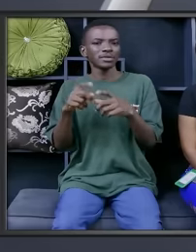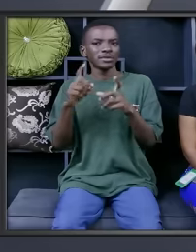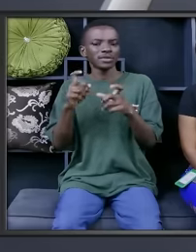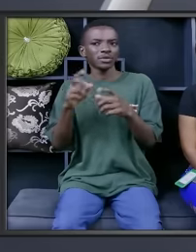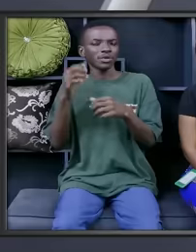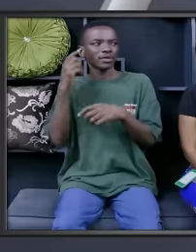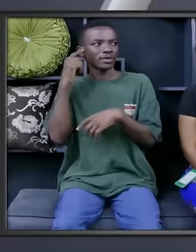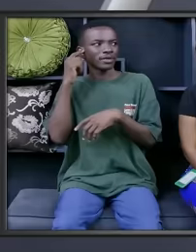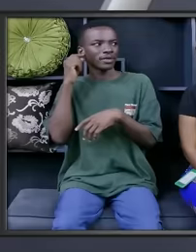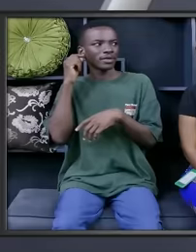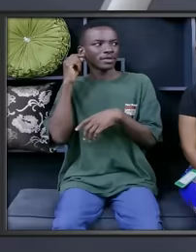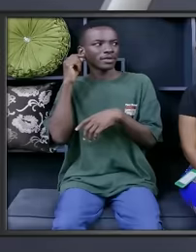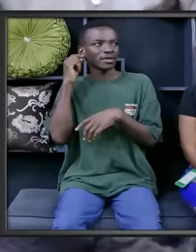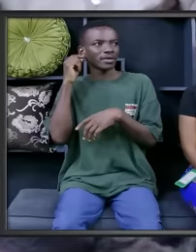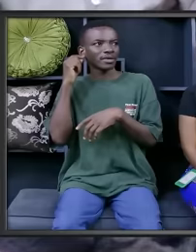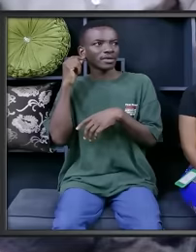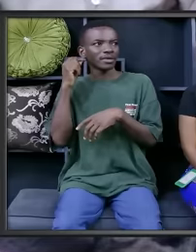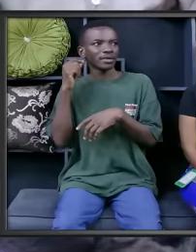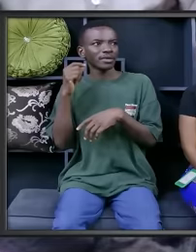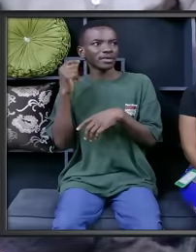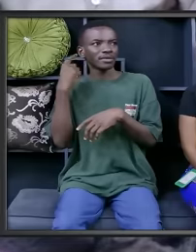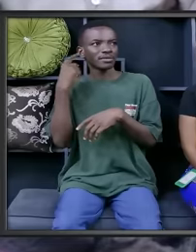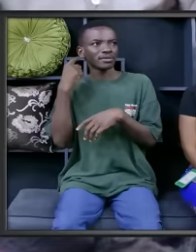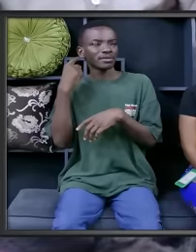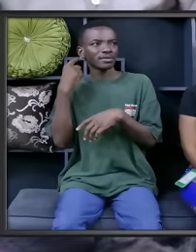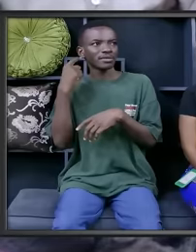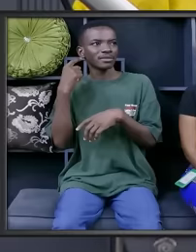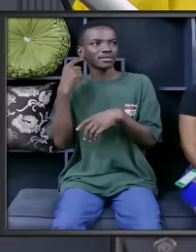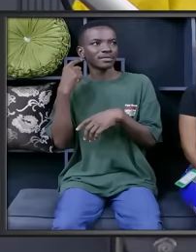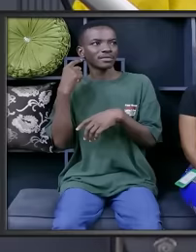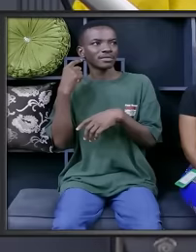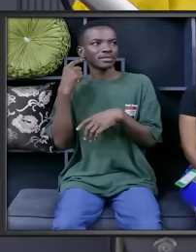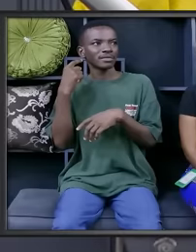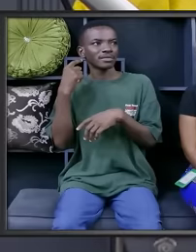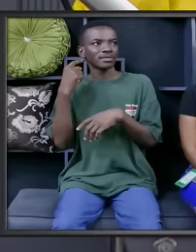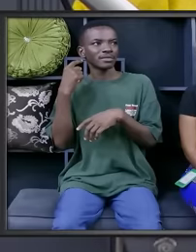Yes. You are struggling to hear with one of your ears. Okay.